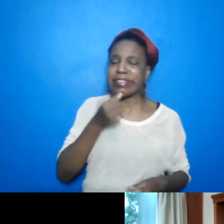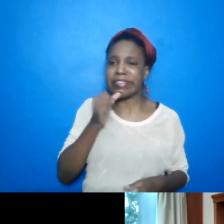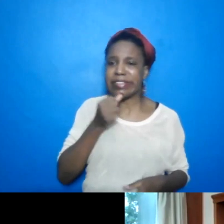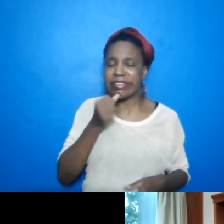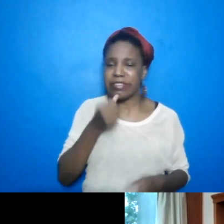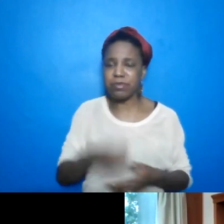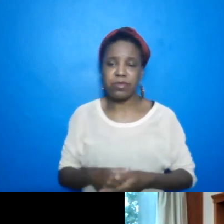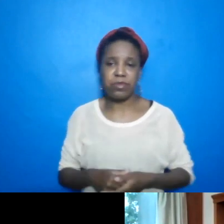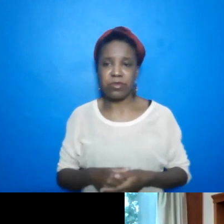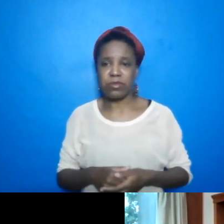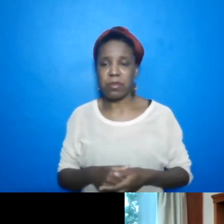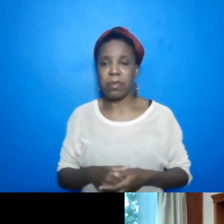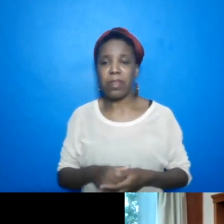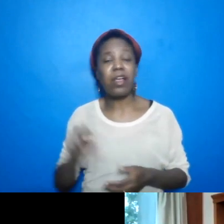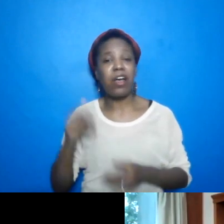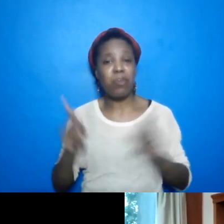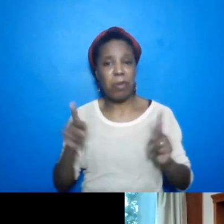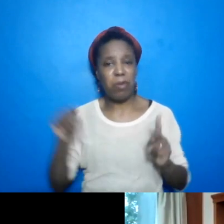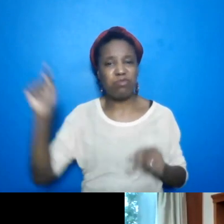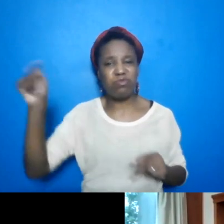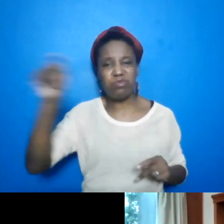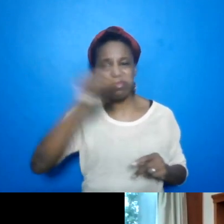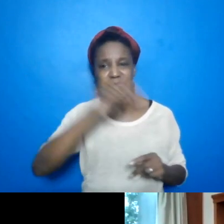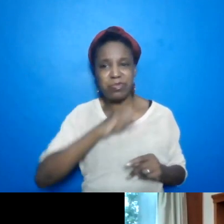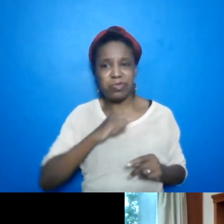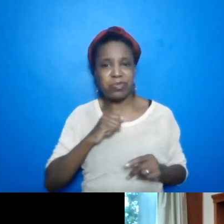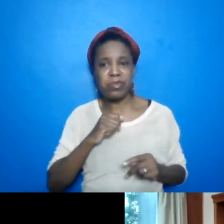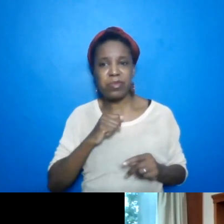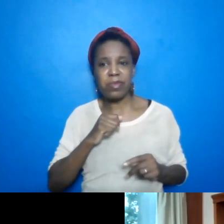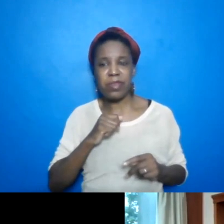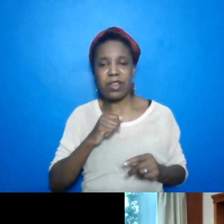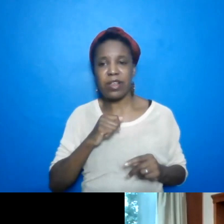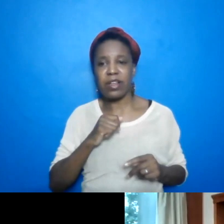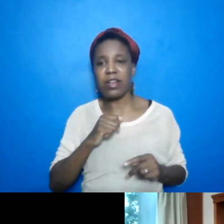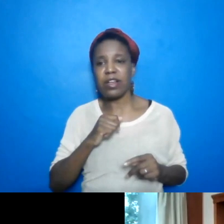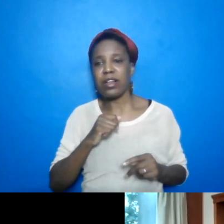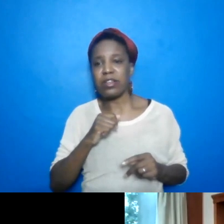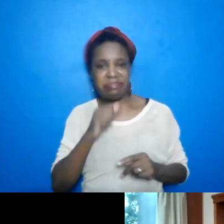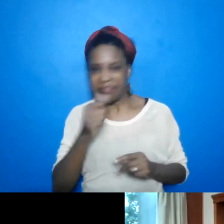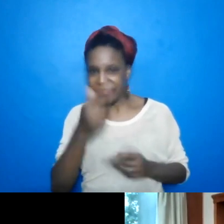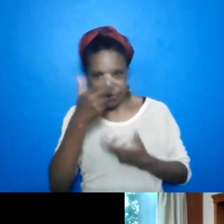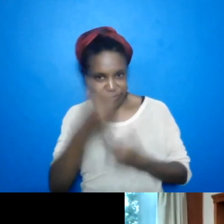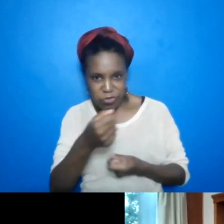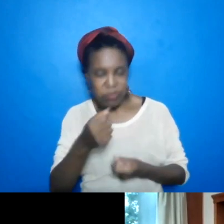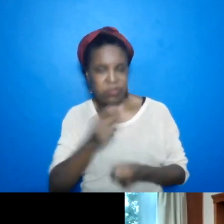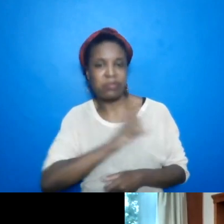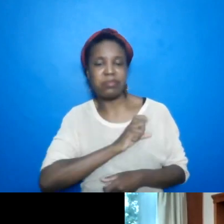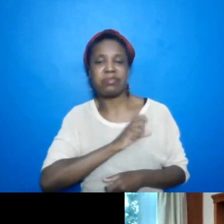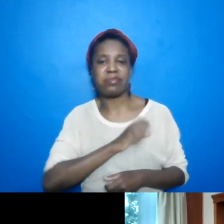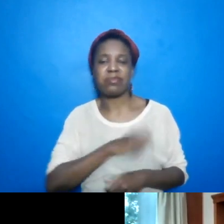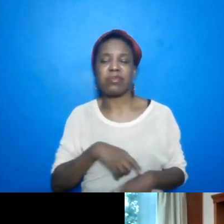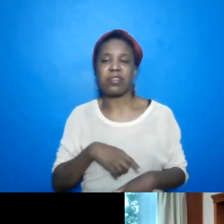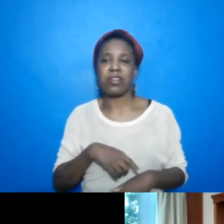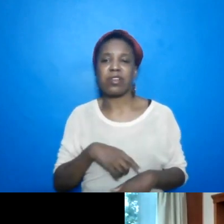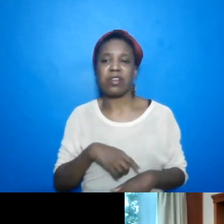way also continued to increase their distrust of the police. One senior police officer said, this is